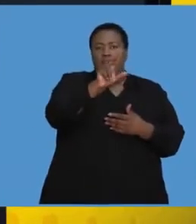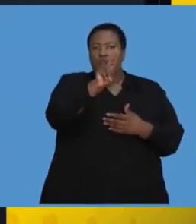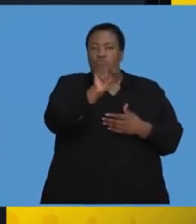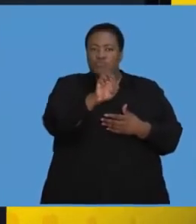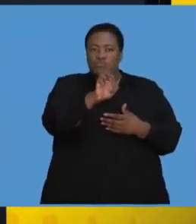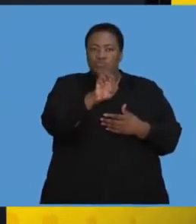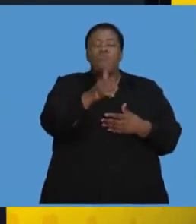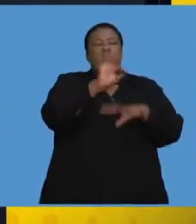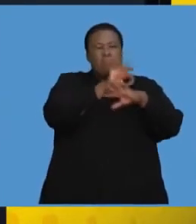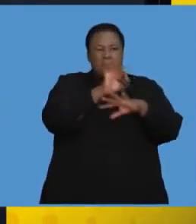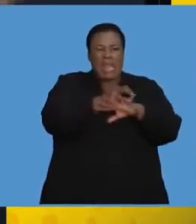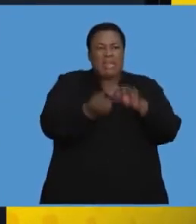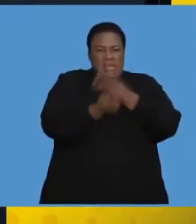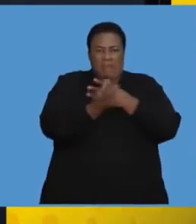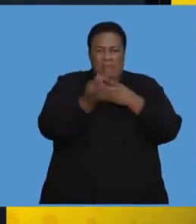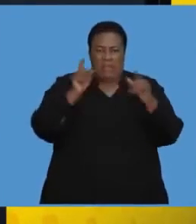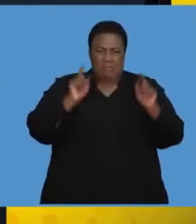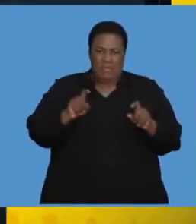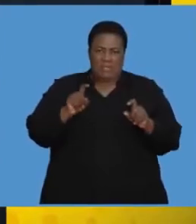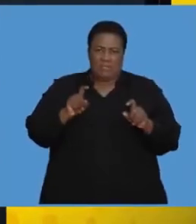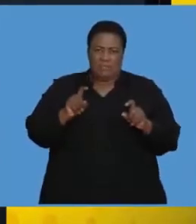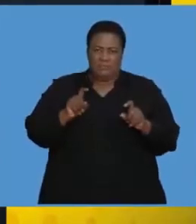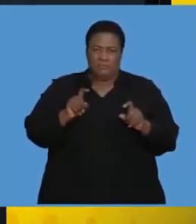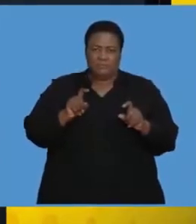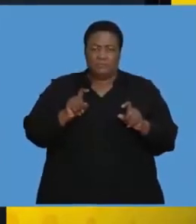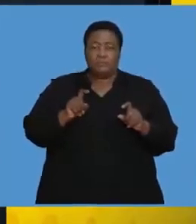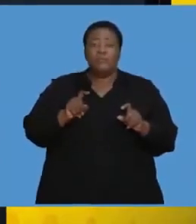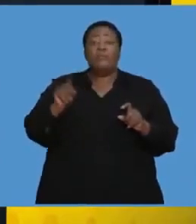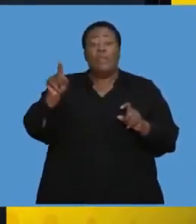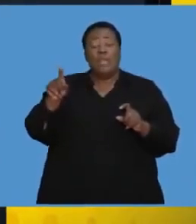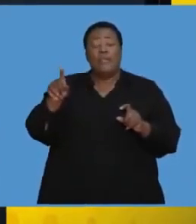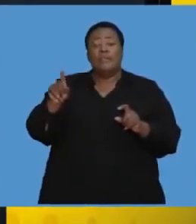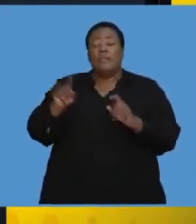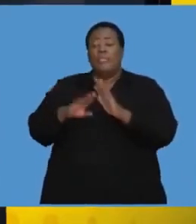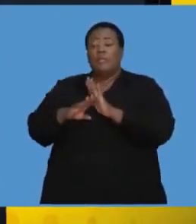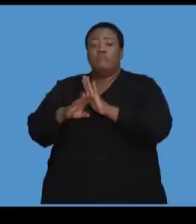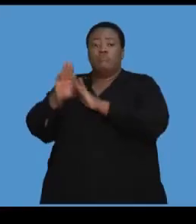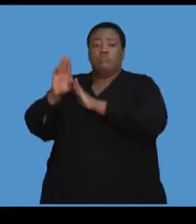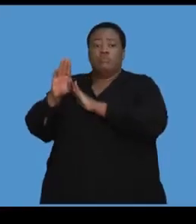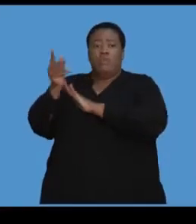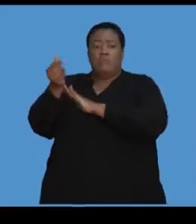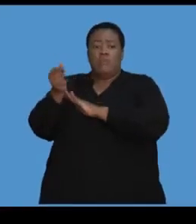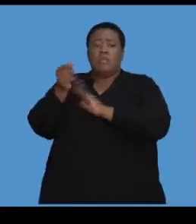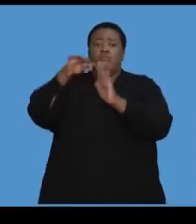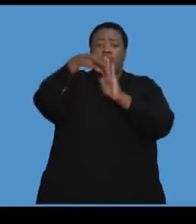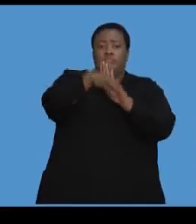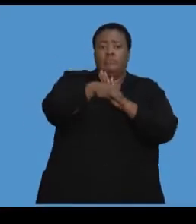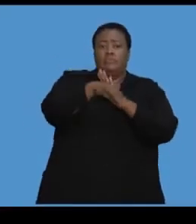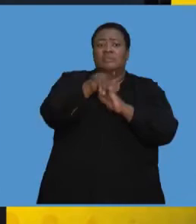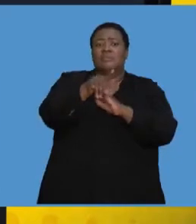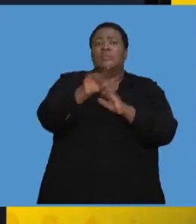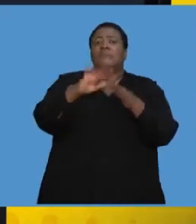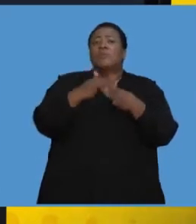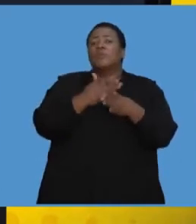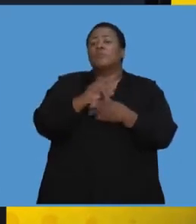those are deliberate measures. So revaluation, devaluation there, those are deliberate measures. And appreciation and depreciation